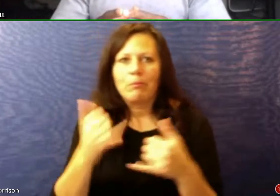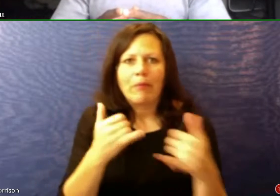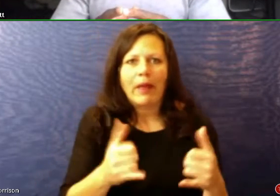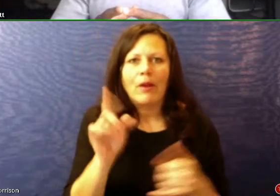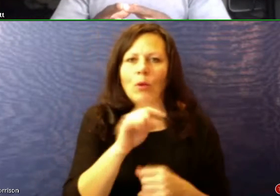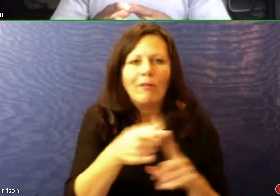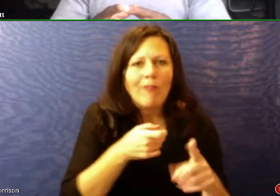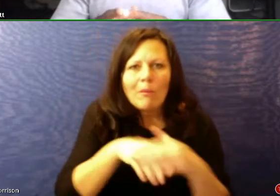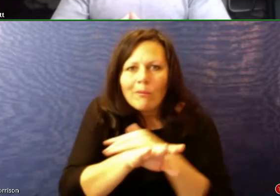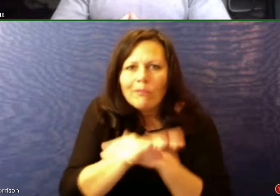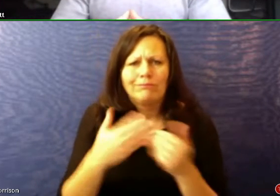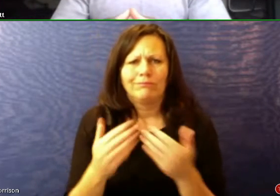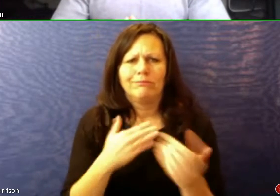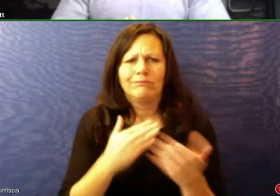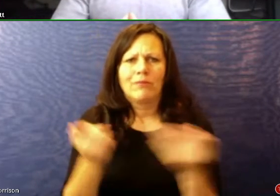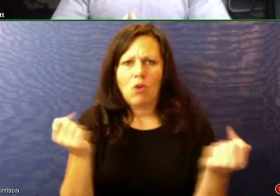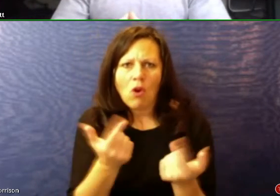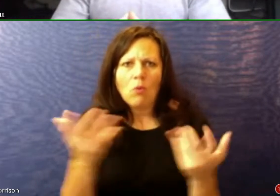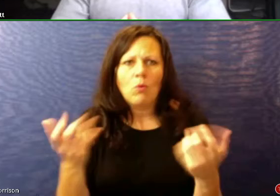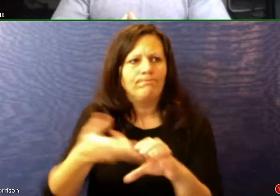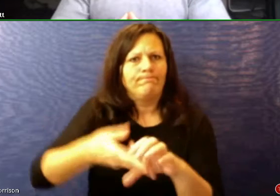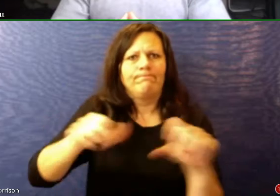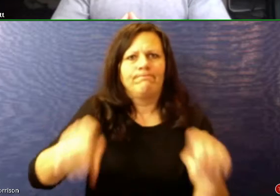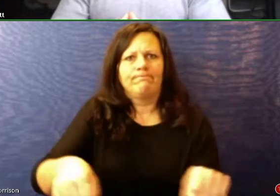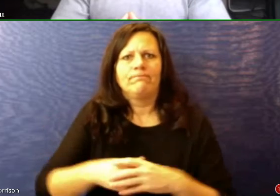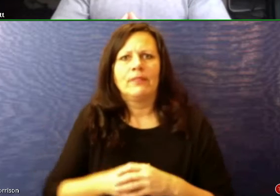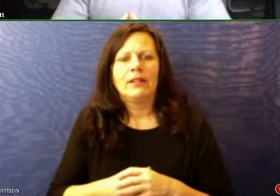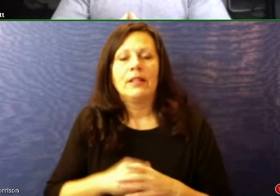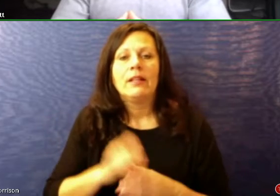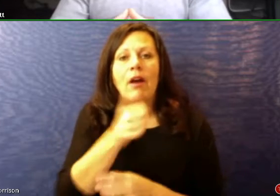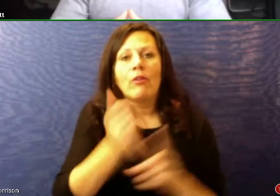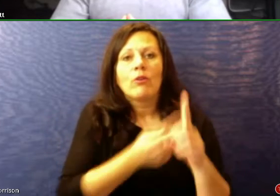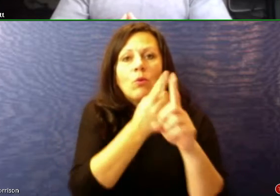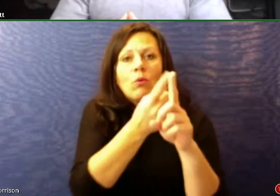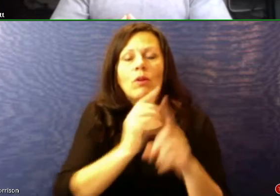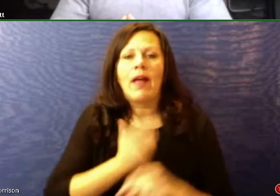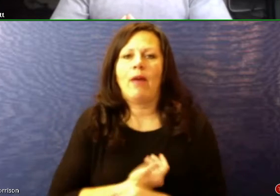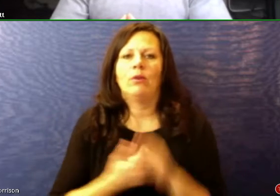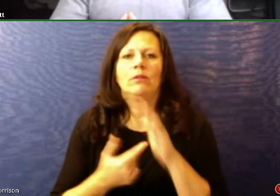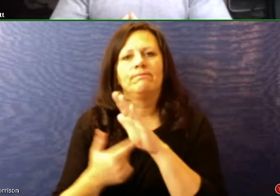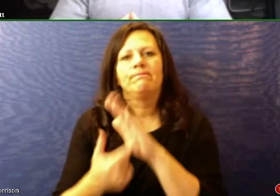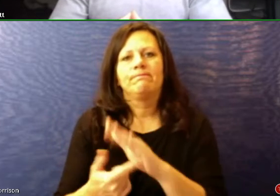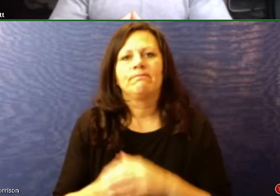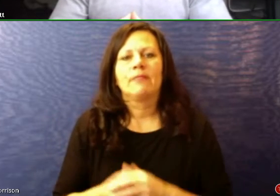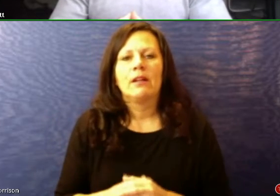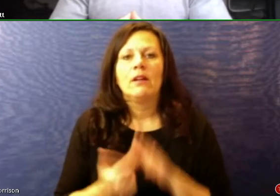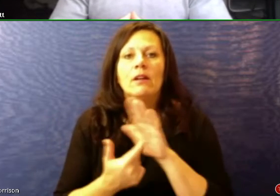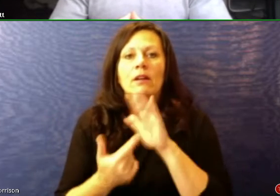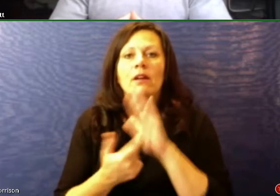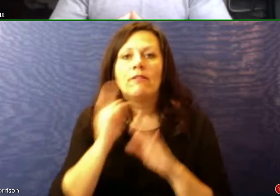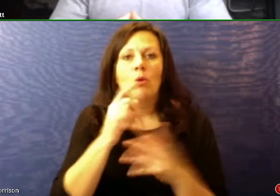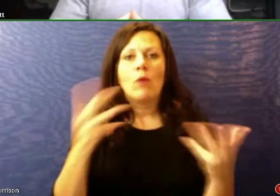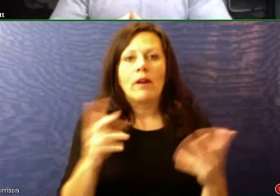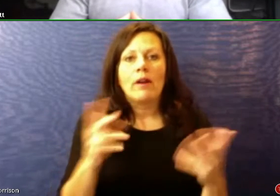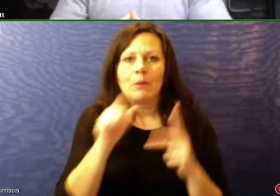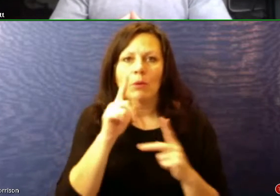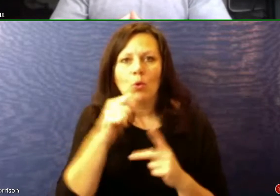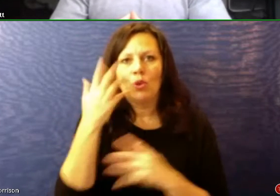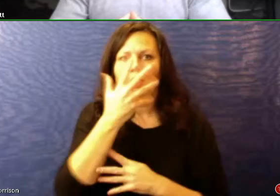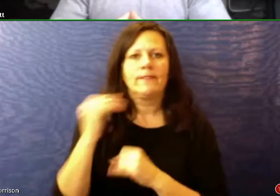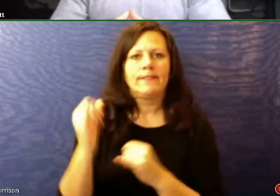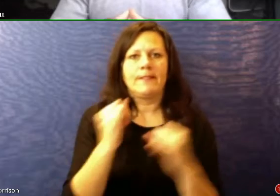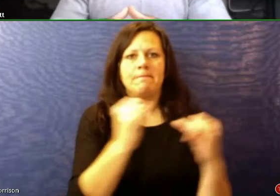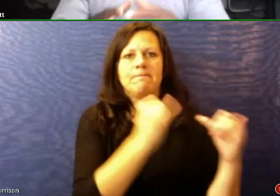Another thing that we are truly focused on is our representation. Representation specifically of people that look like us, the